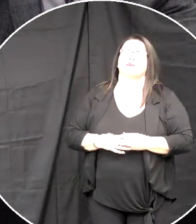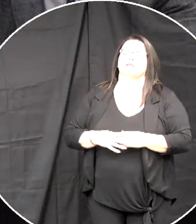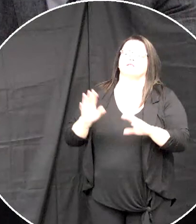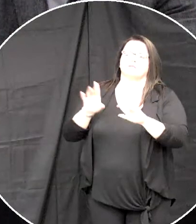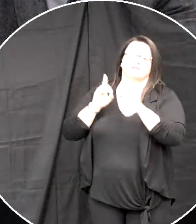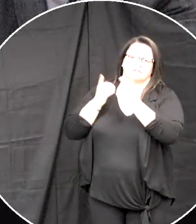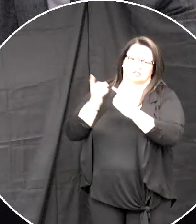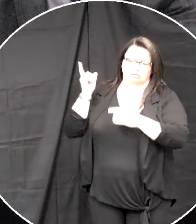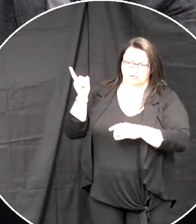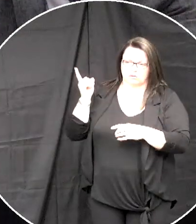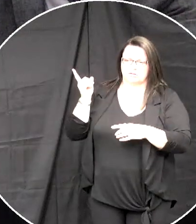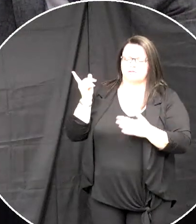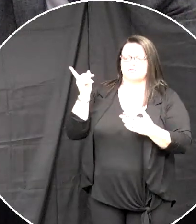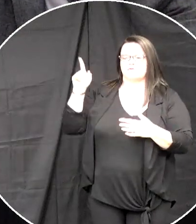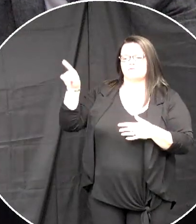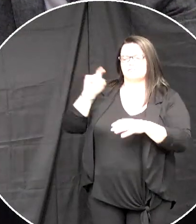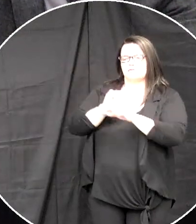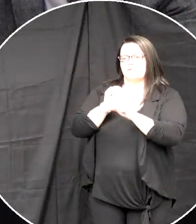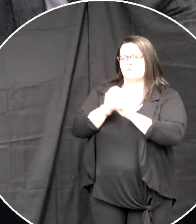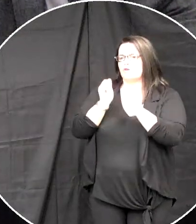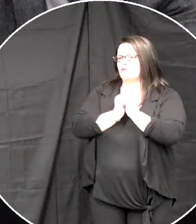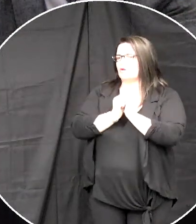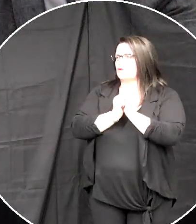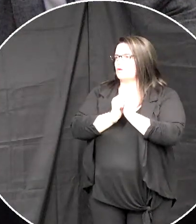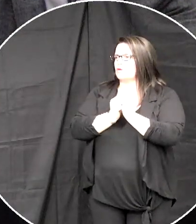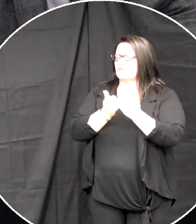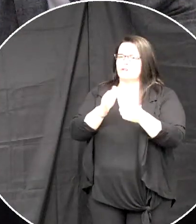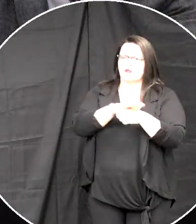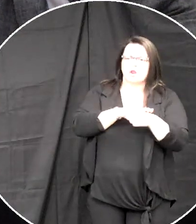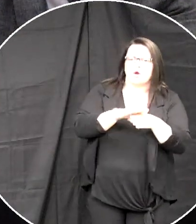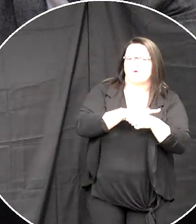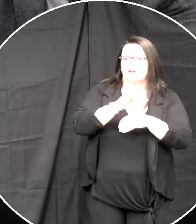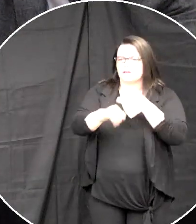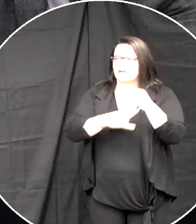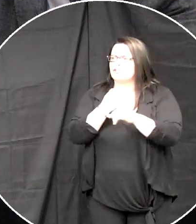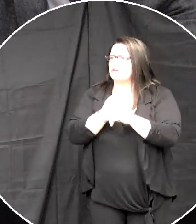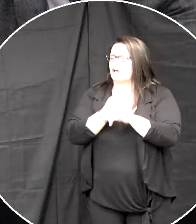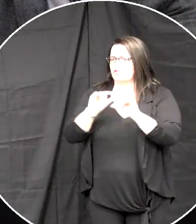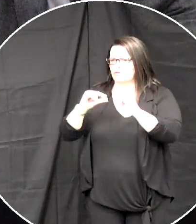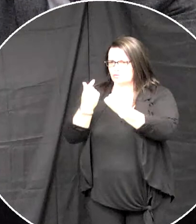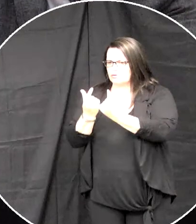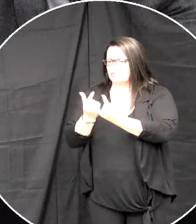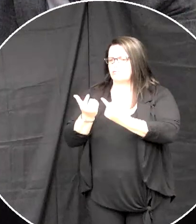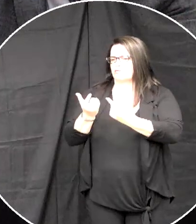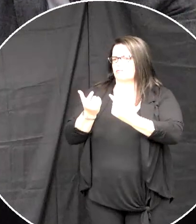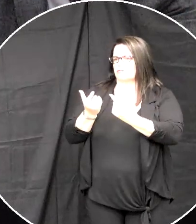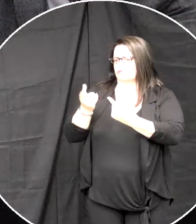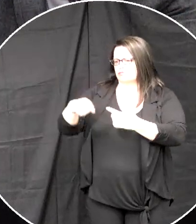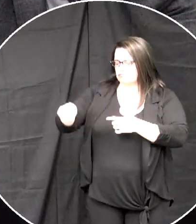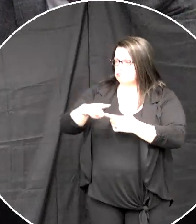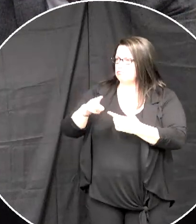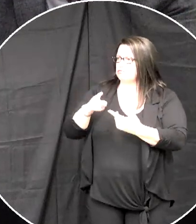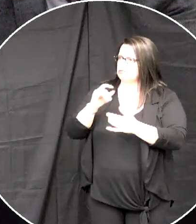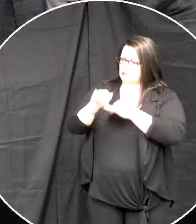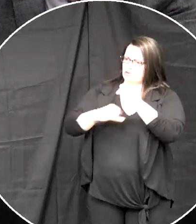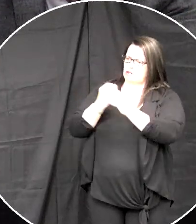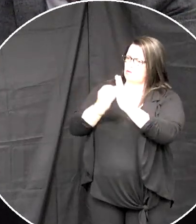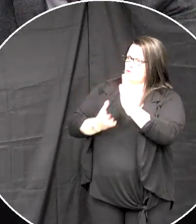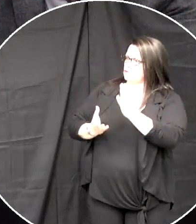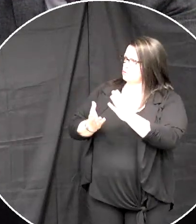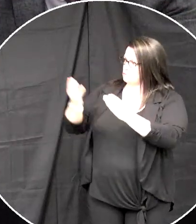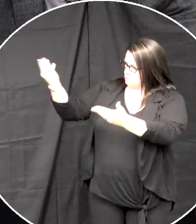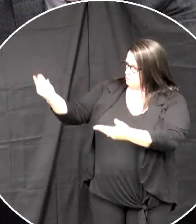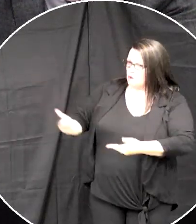district works with a number of local international agents that welcome international students from all